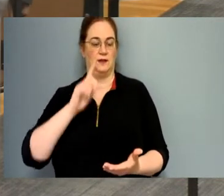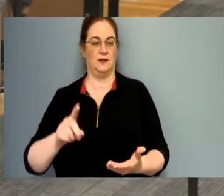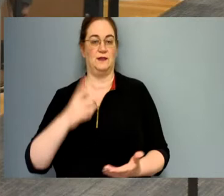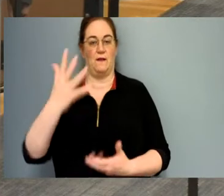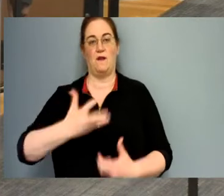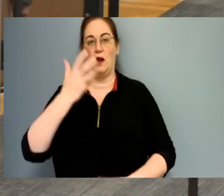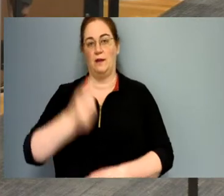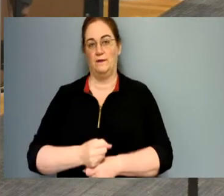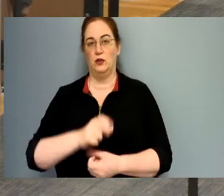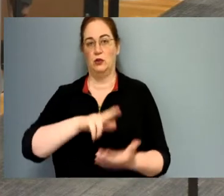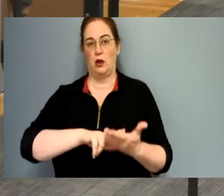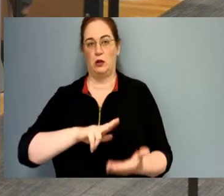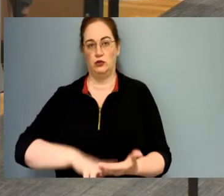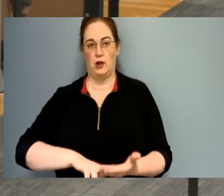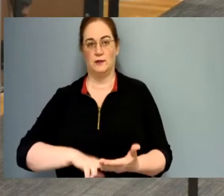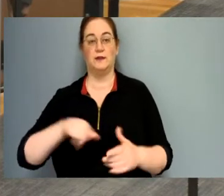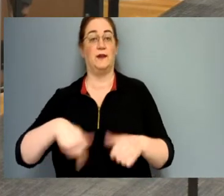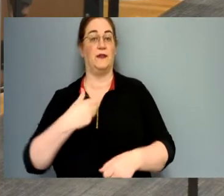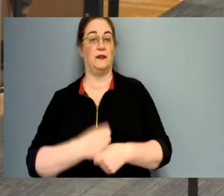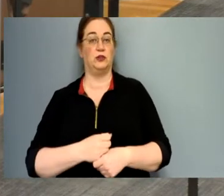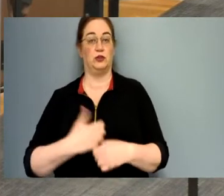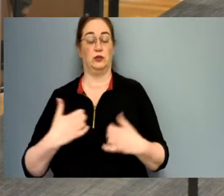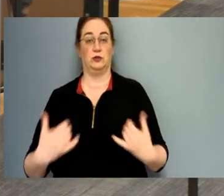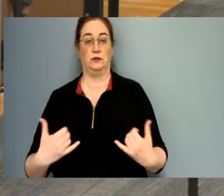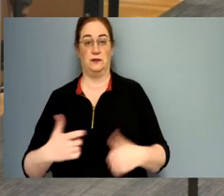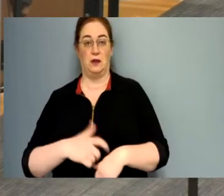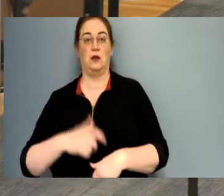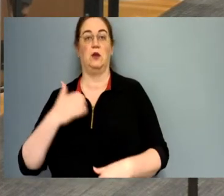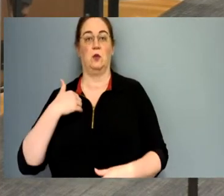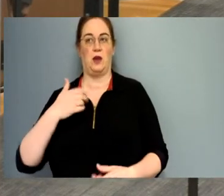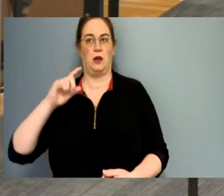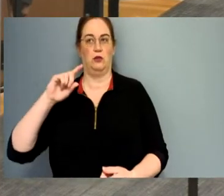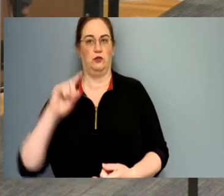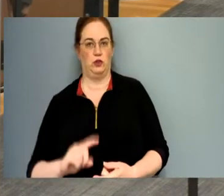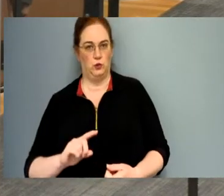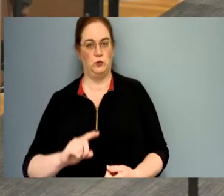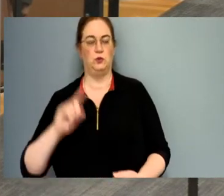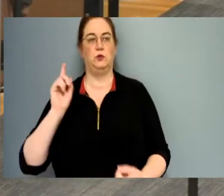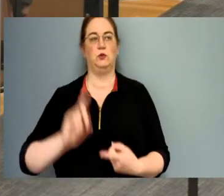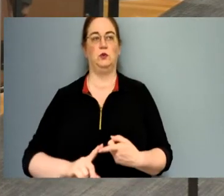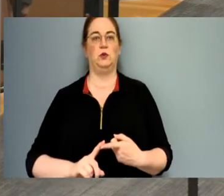5-year contract. This year, this time, we've got it reduced to